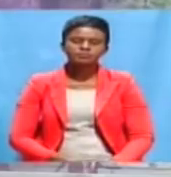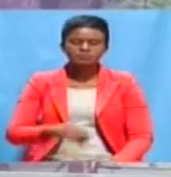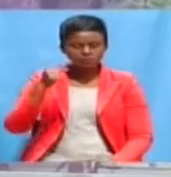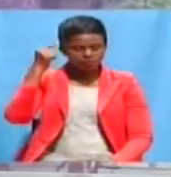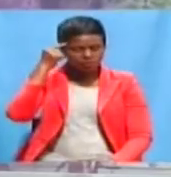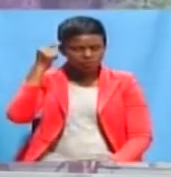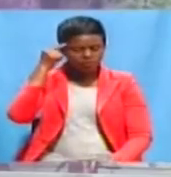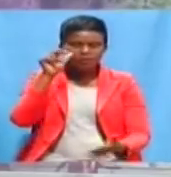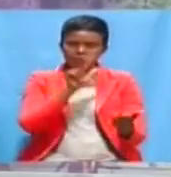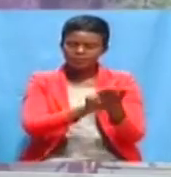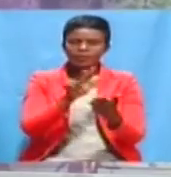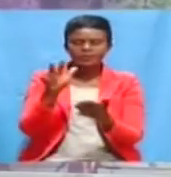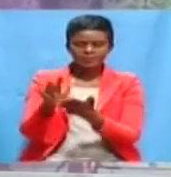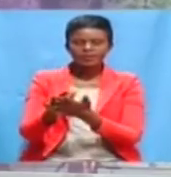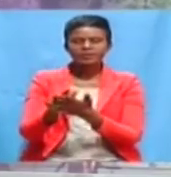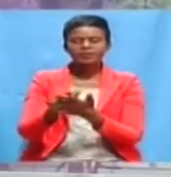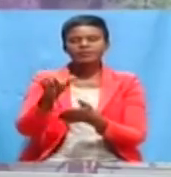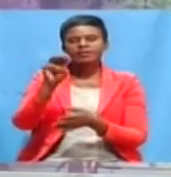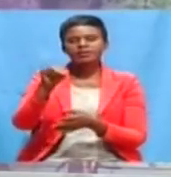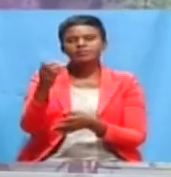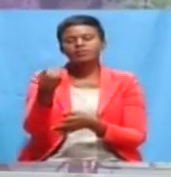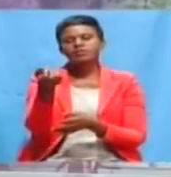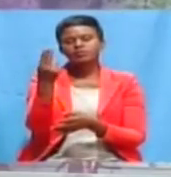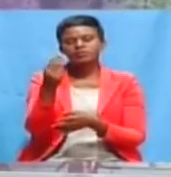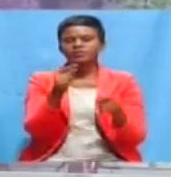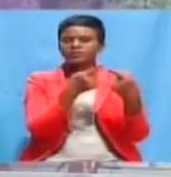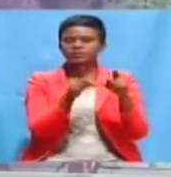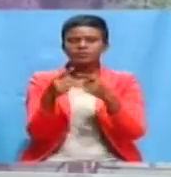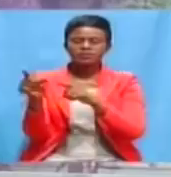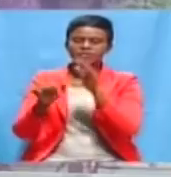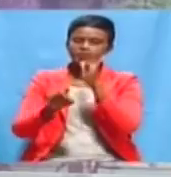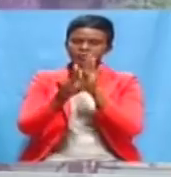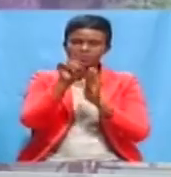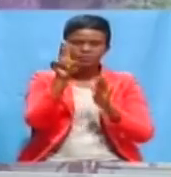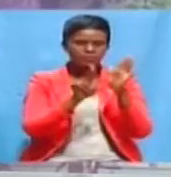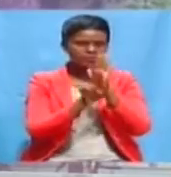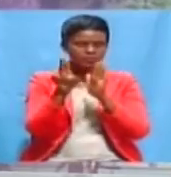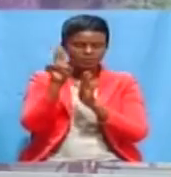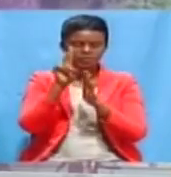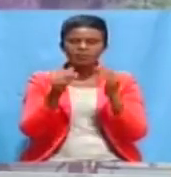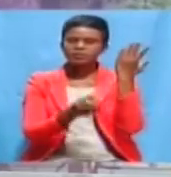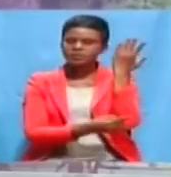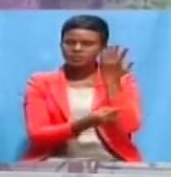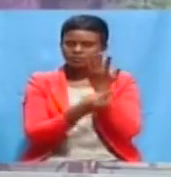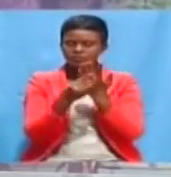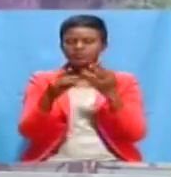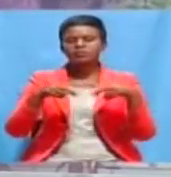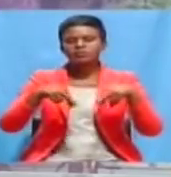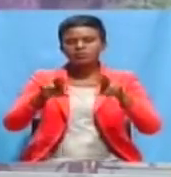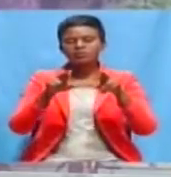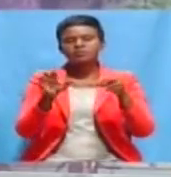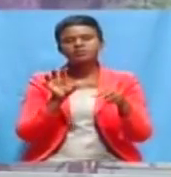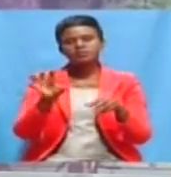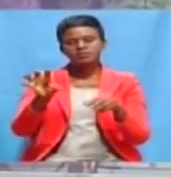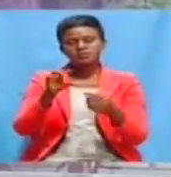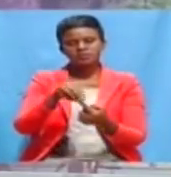Government has signed a memorandum of understanding with various universities in a quest to develop the road sector. Special Assistant